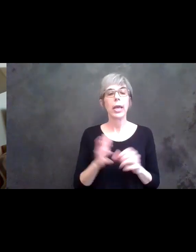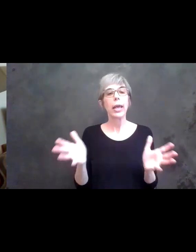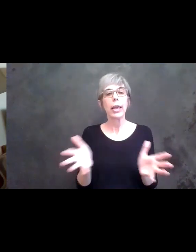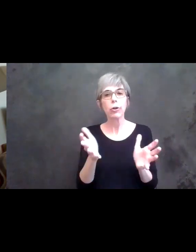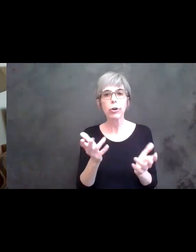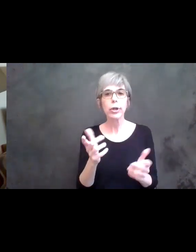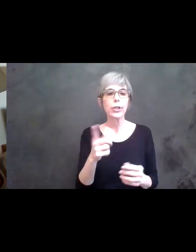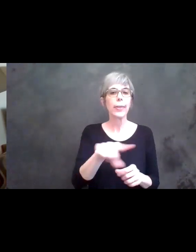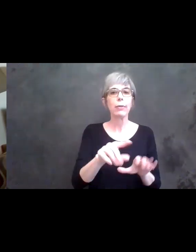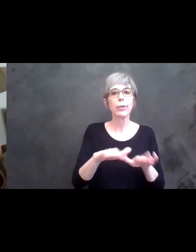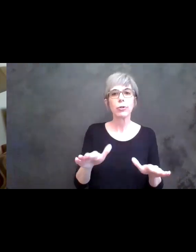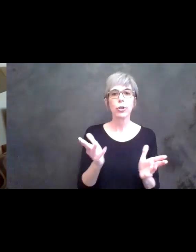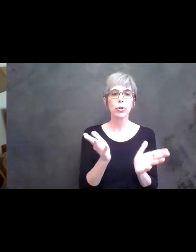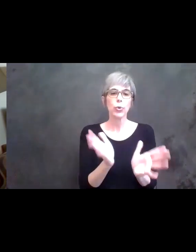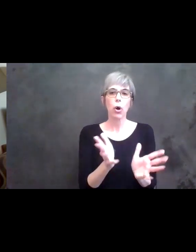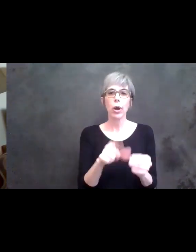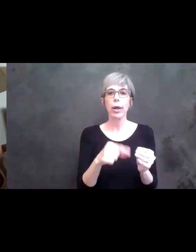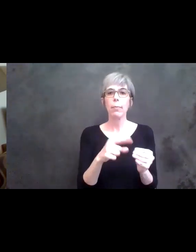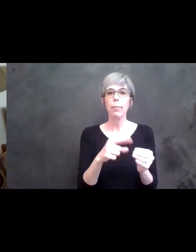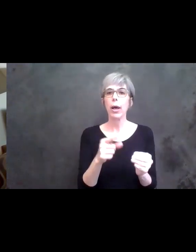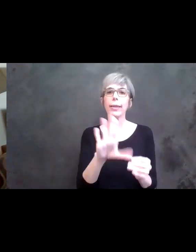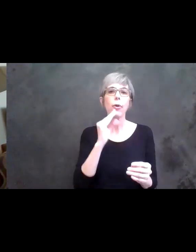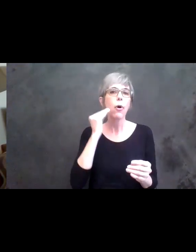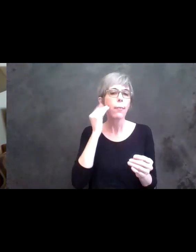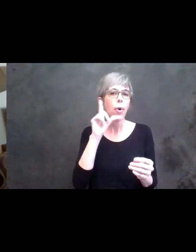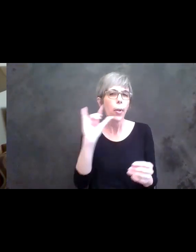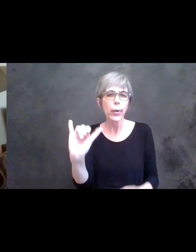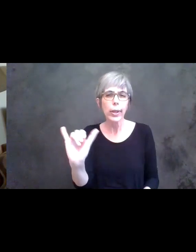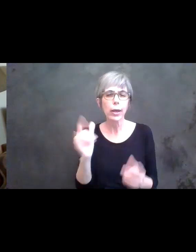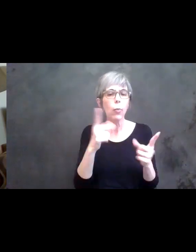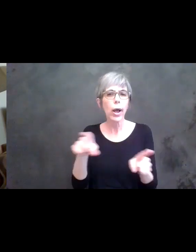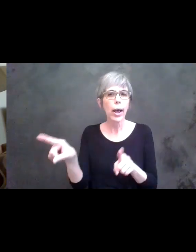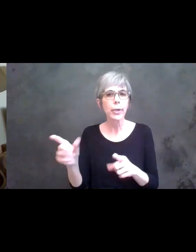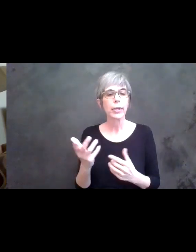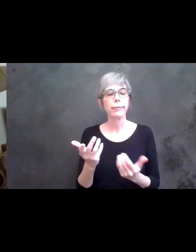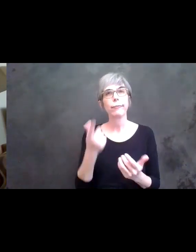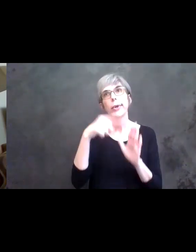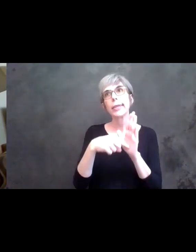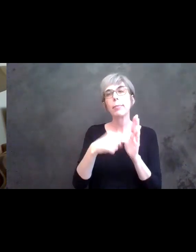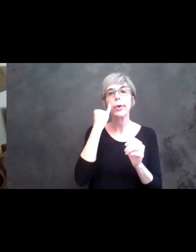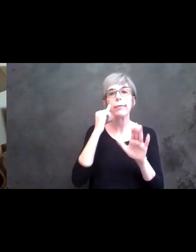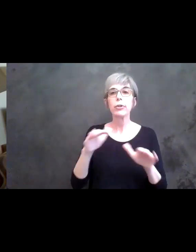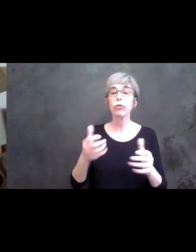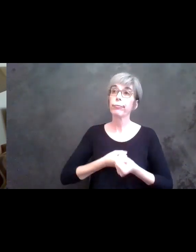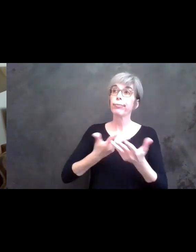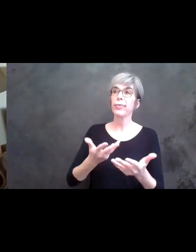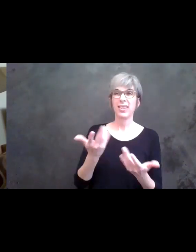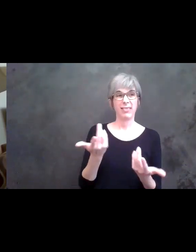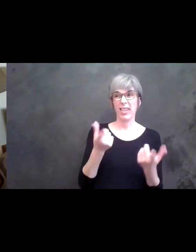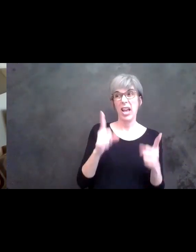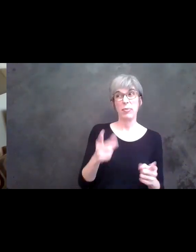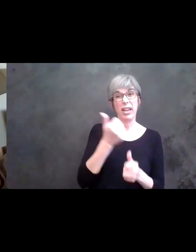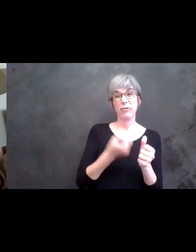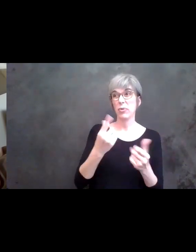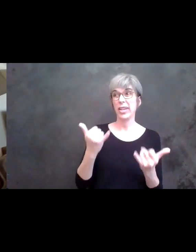oh, you know, everyone's yelling here. And kids share a lot. We just have to listen for those signs.